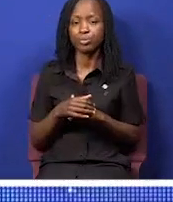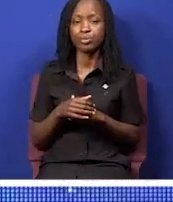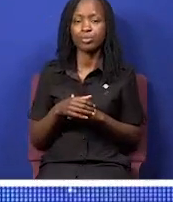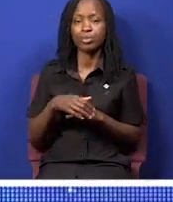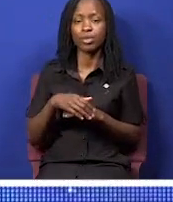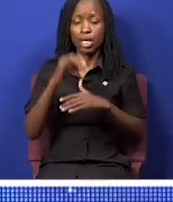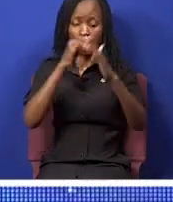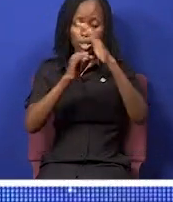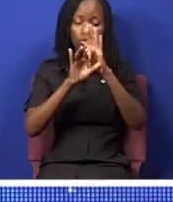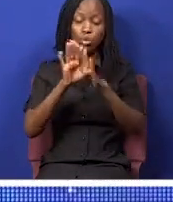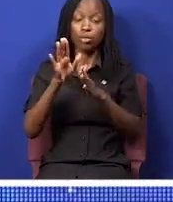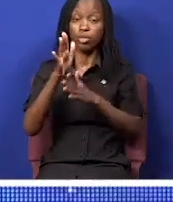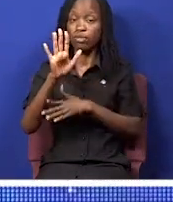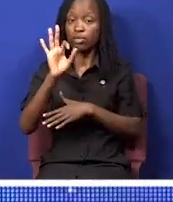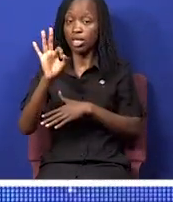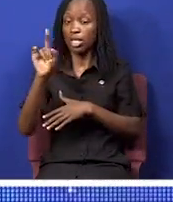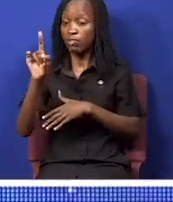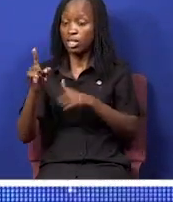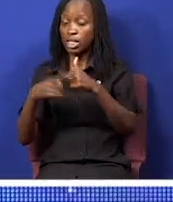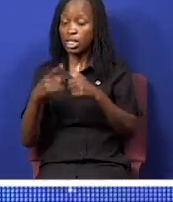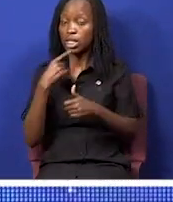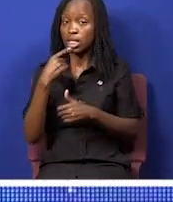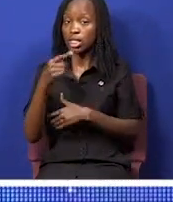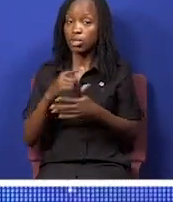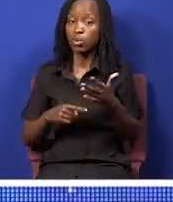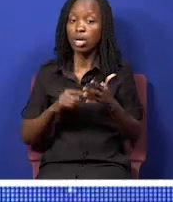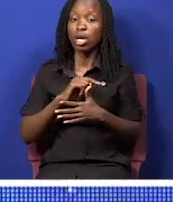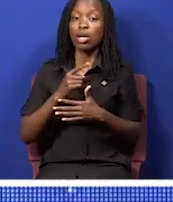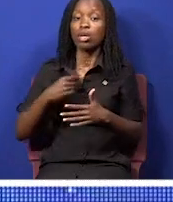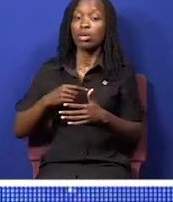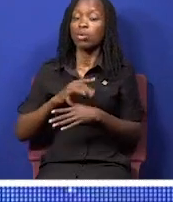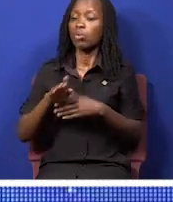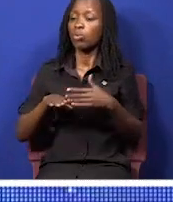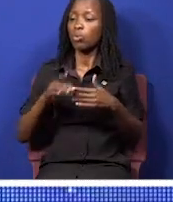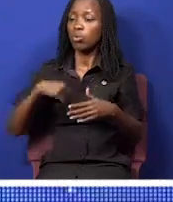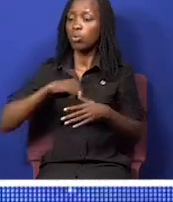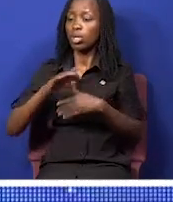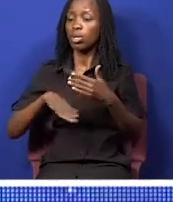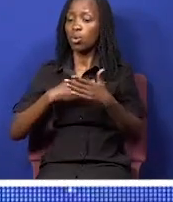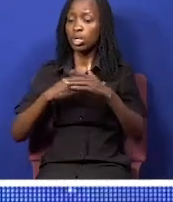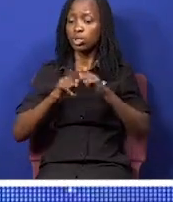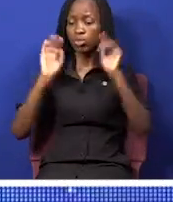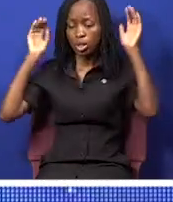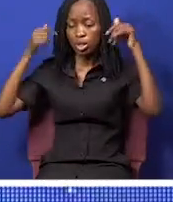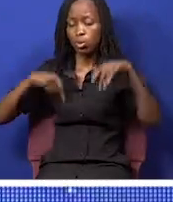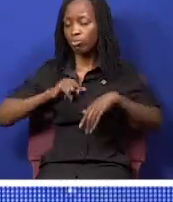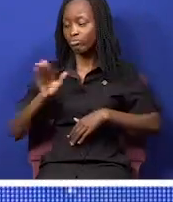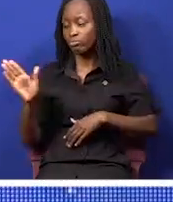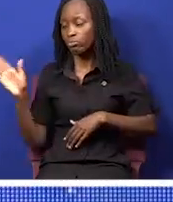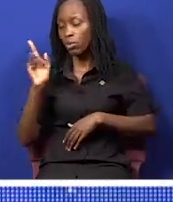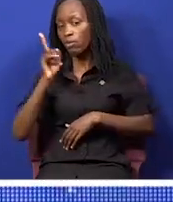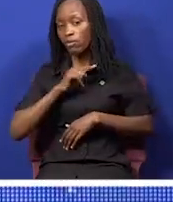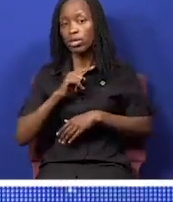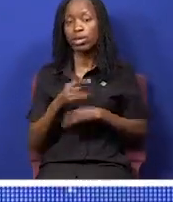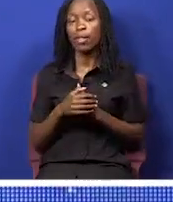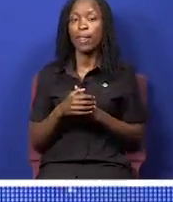see, in Isaiah chapter 53, verse 6, it tells us that all of us like sheep, we have gone astray, each one